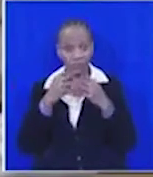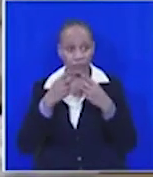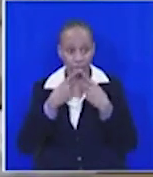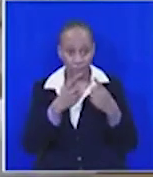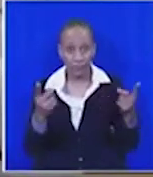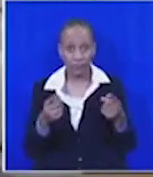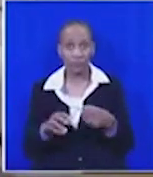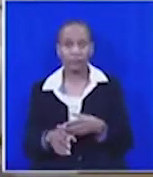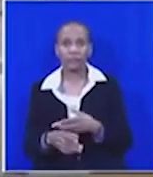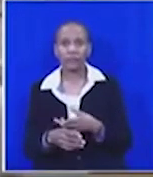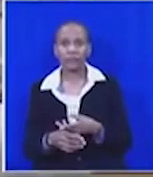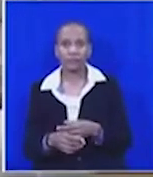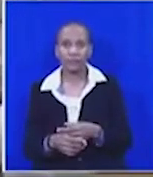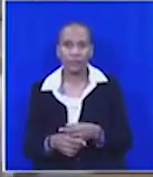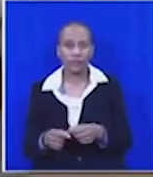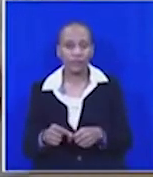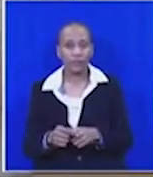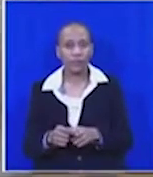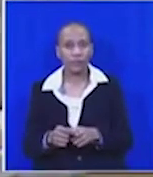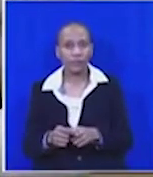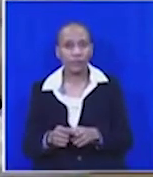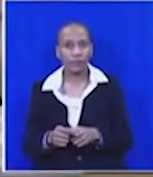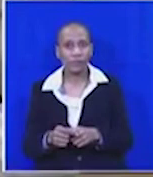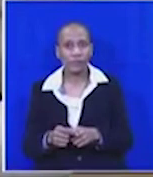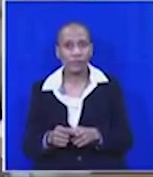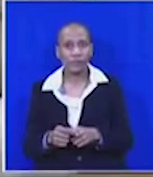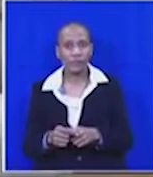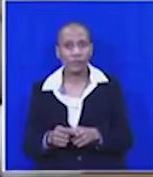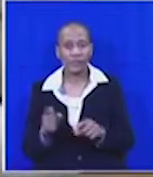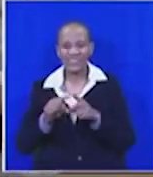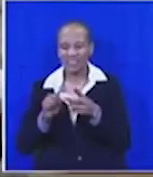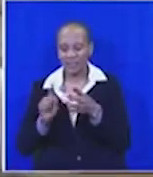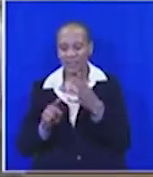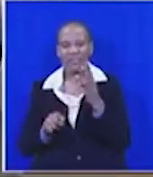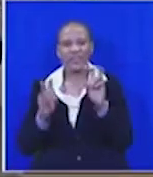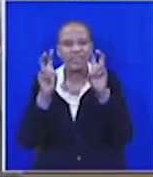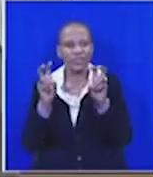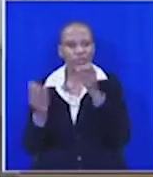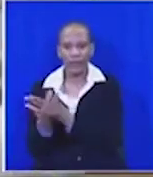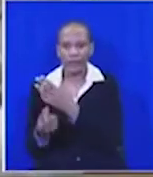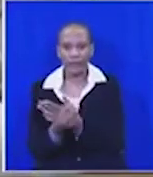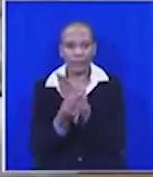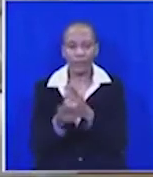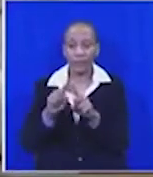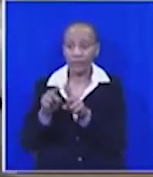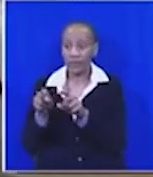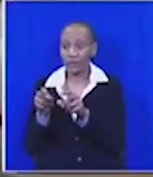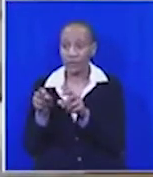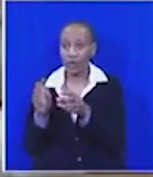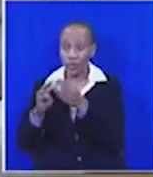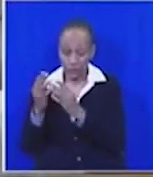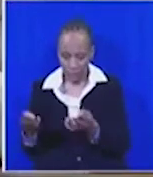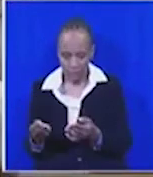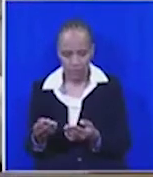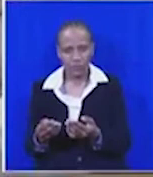course you'll appreciate, it's the first time I hear that there have been specific sort of incidences and grievances that do need to be addressed. I